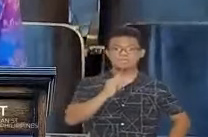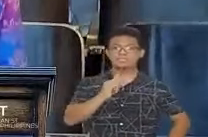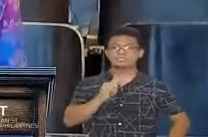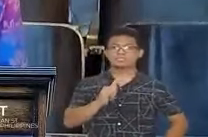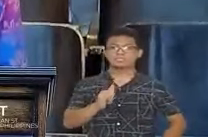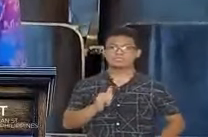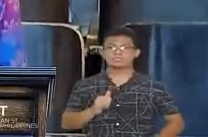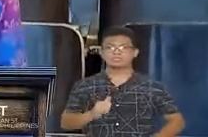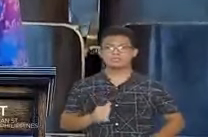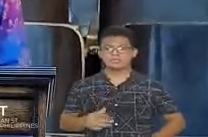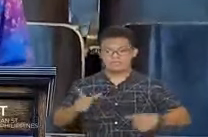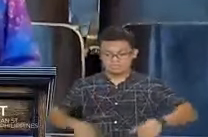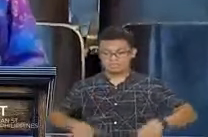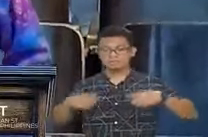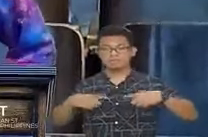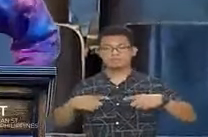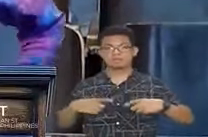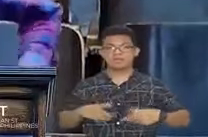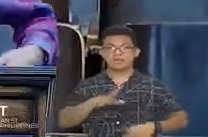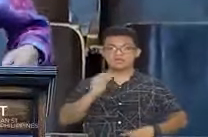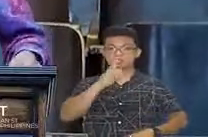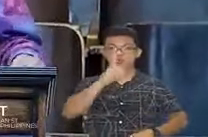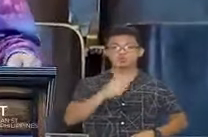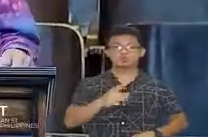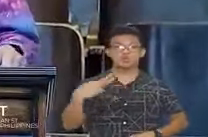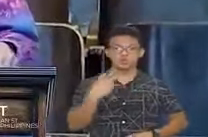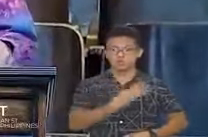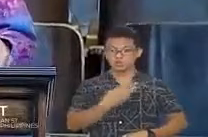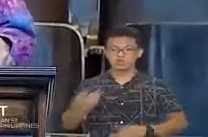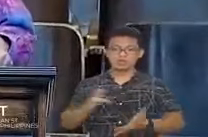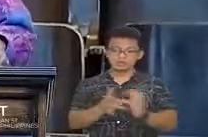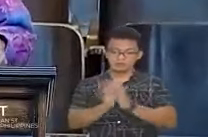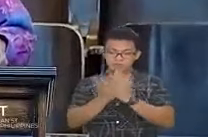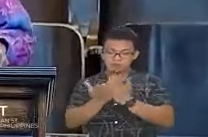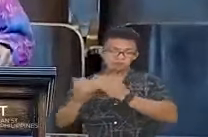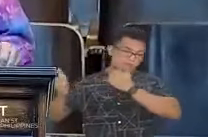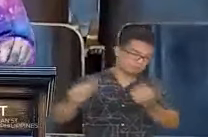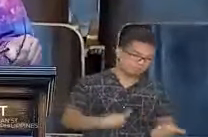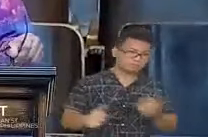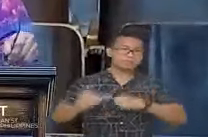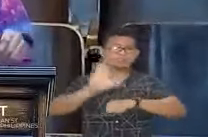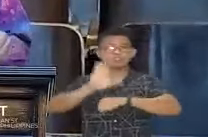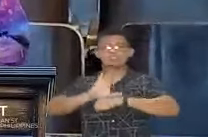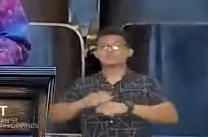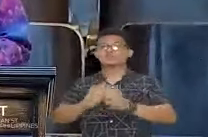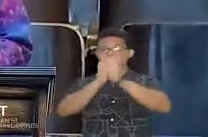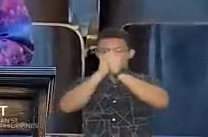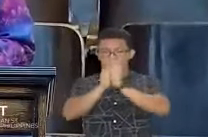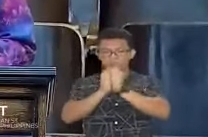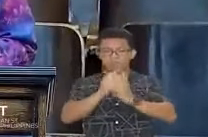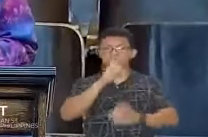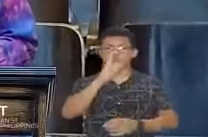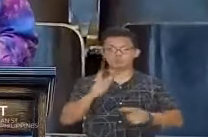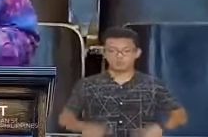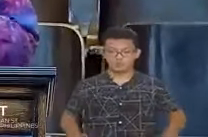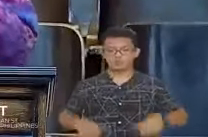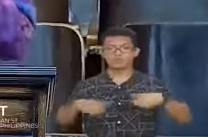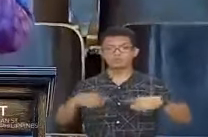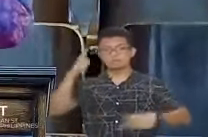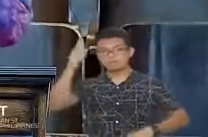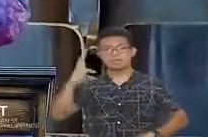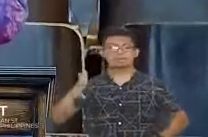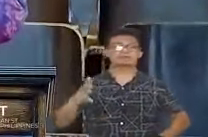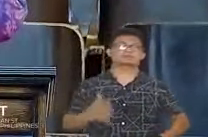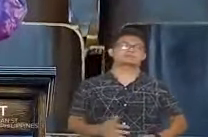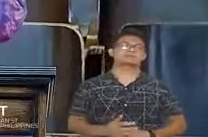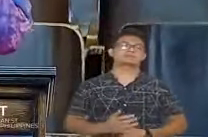Bible Baptist Church. And we are not buying our God. And here is the